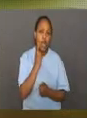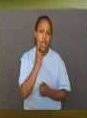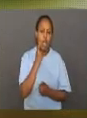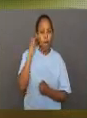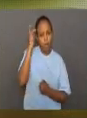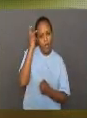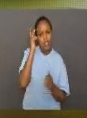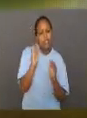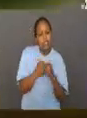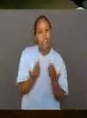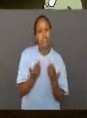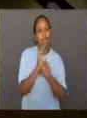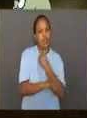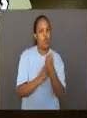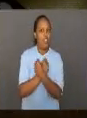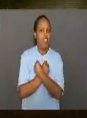patriot.